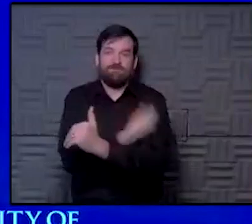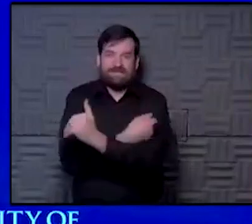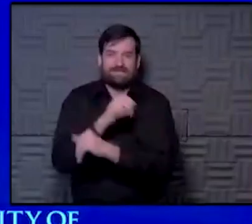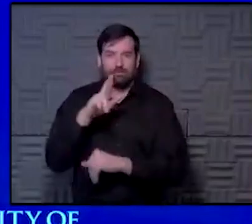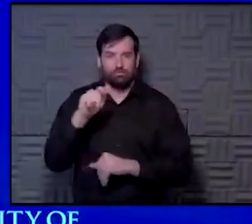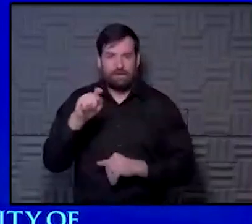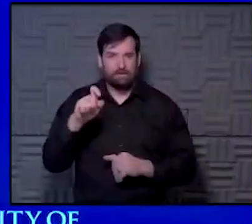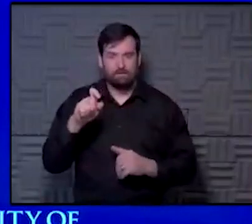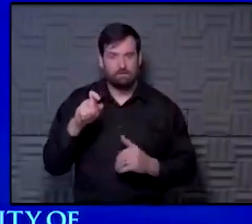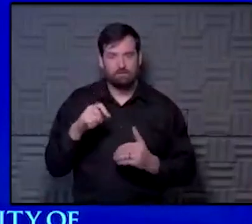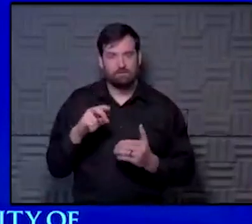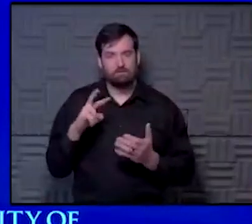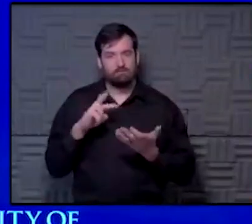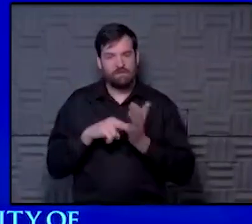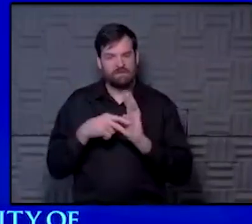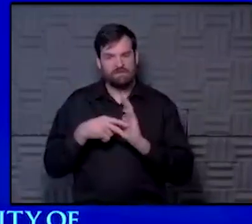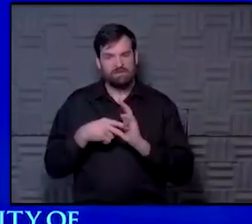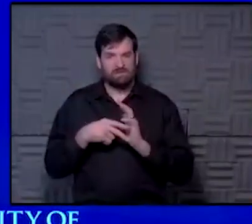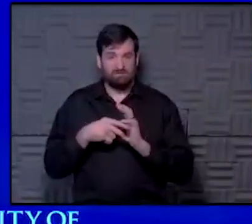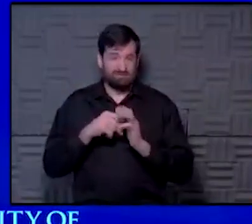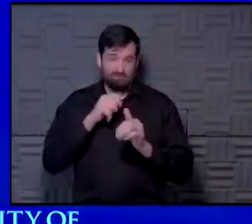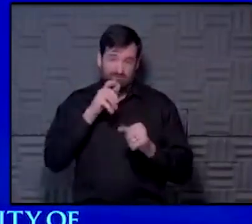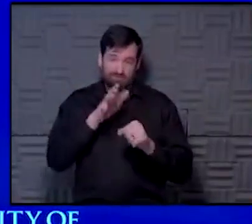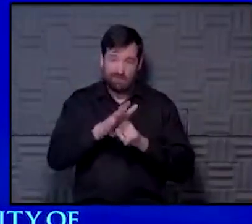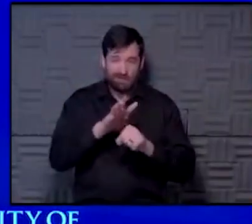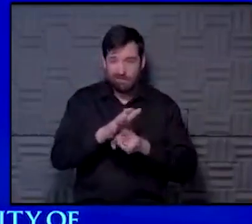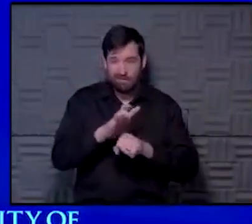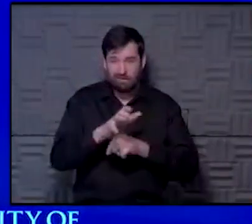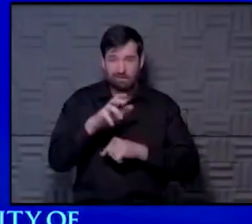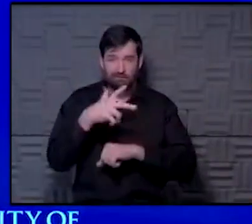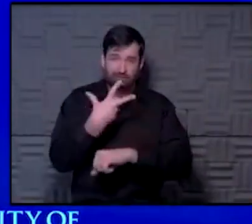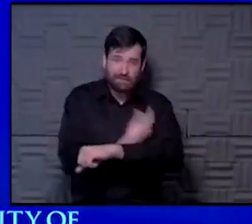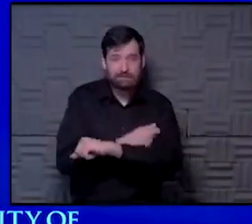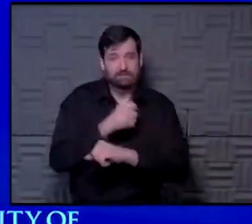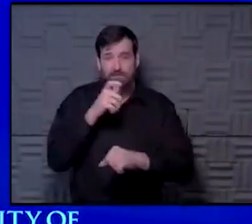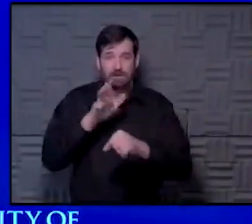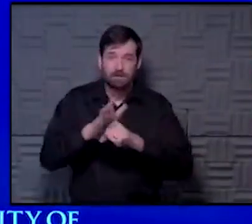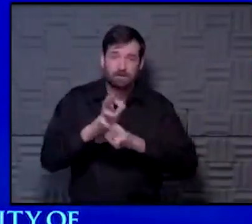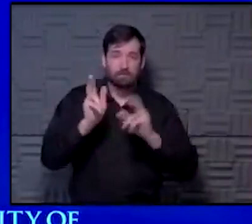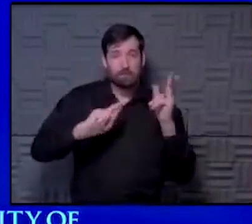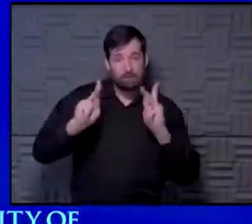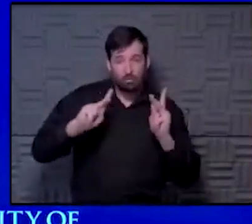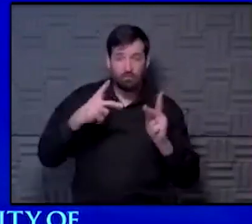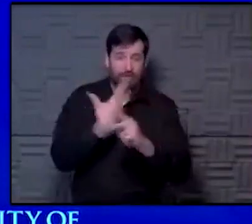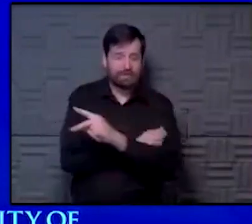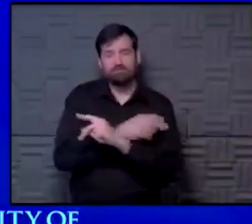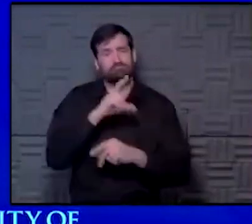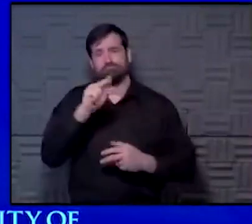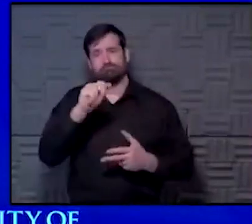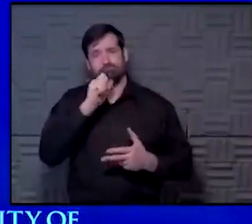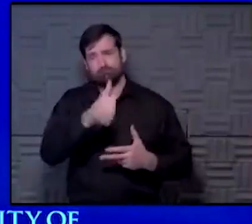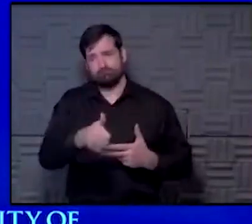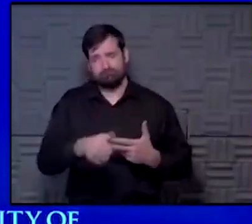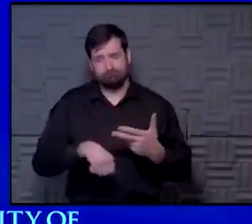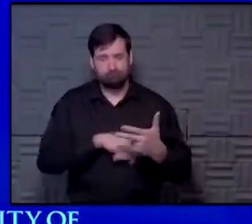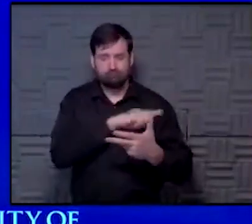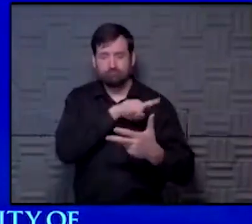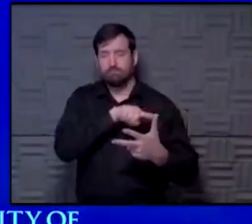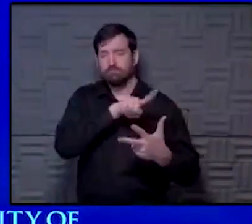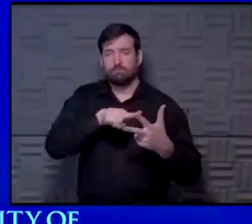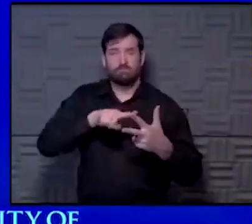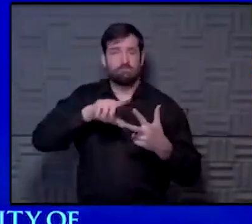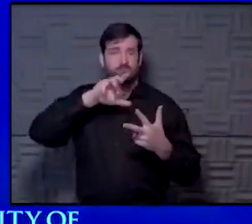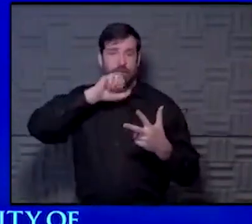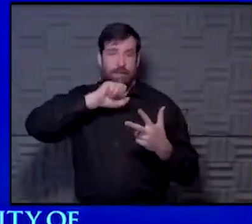so this is not necessarily just a lack of people getting vaccinated in Michigan. Number two, in the age